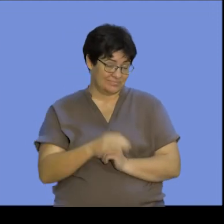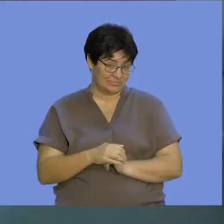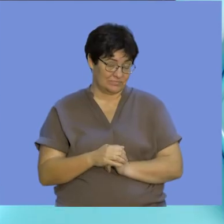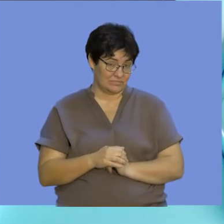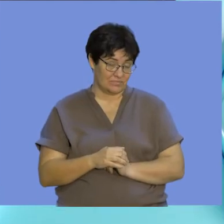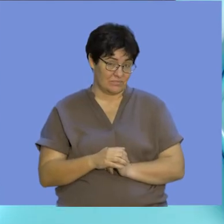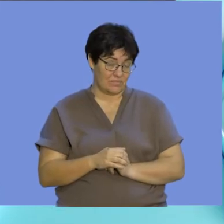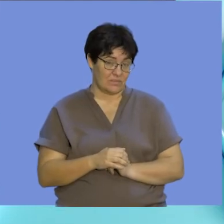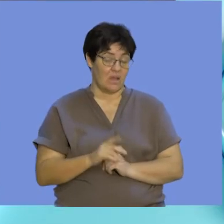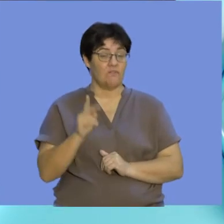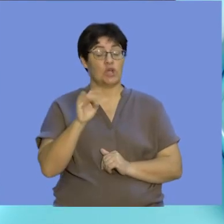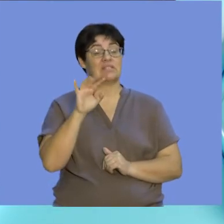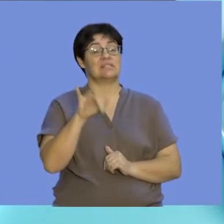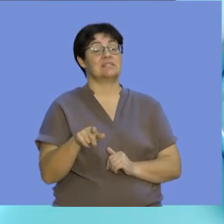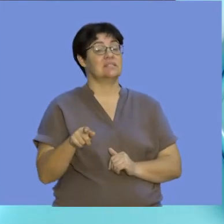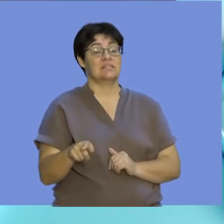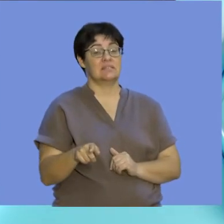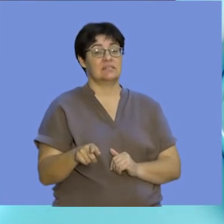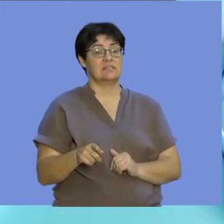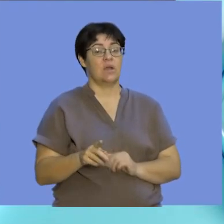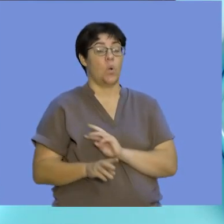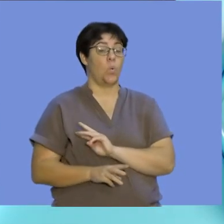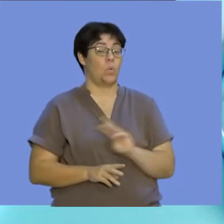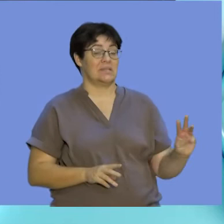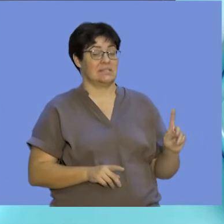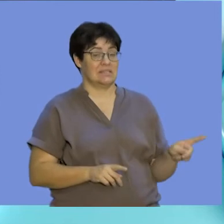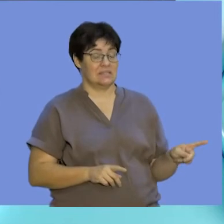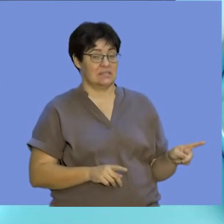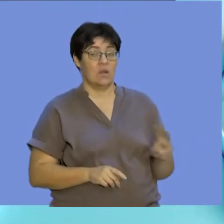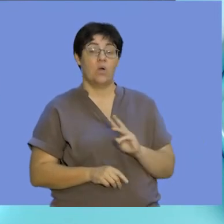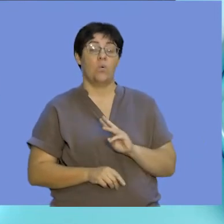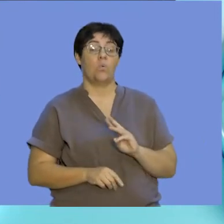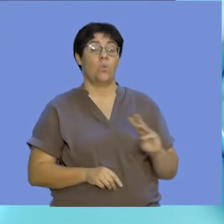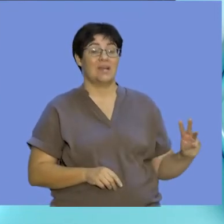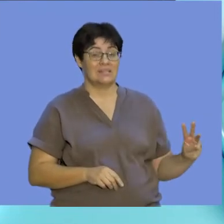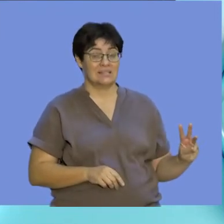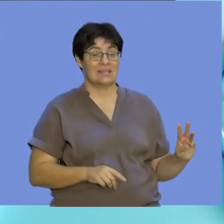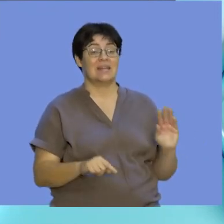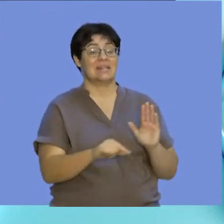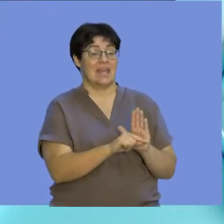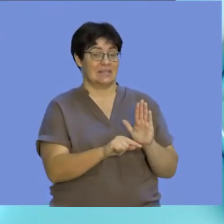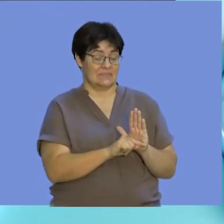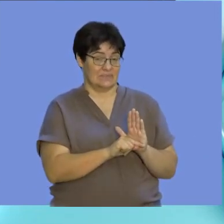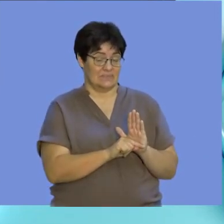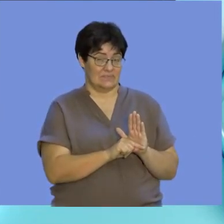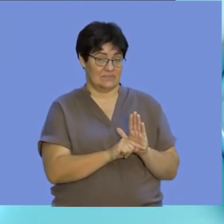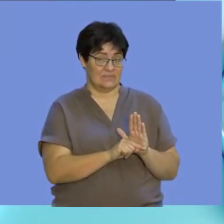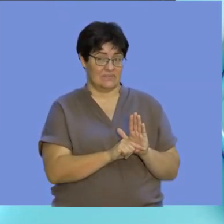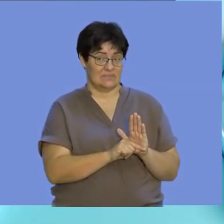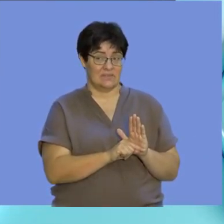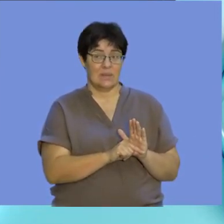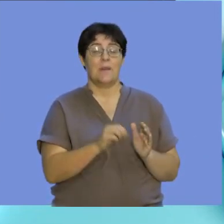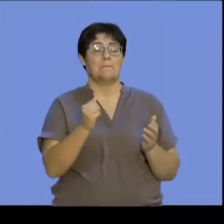Its velocity was west. West is negative. I have